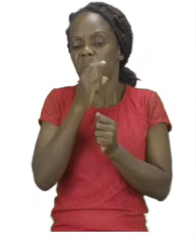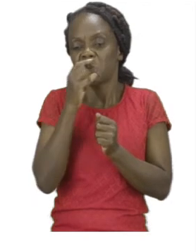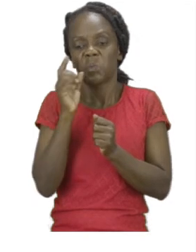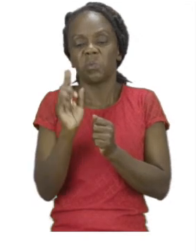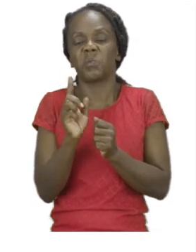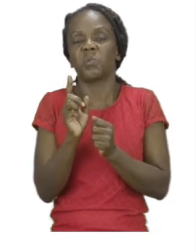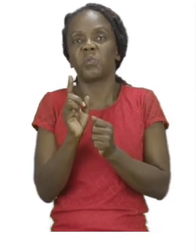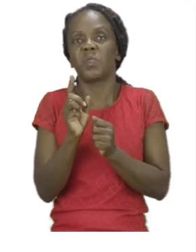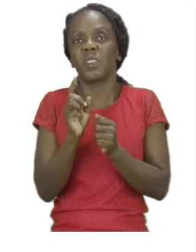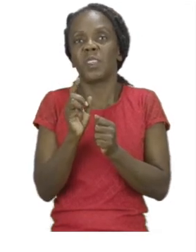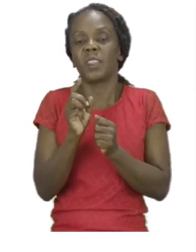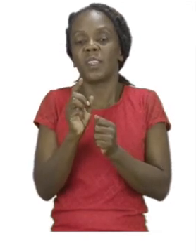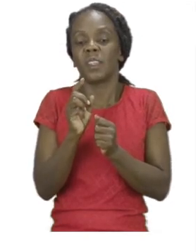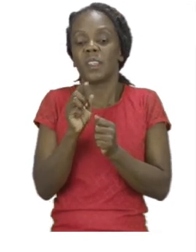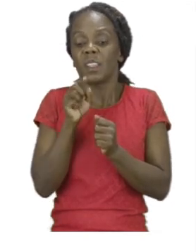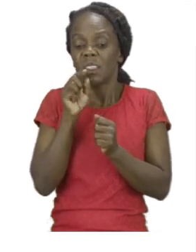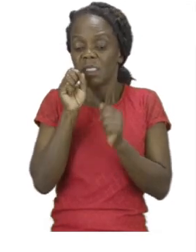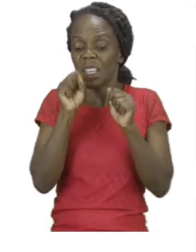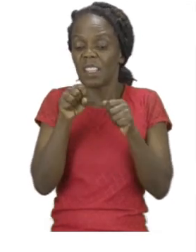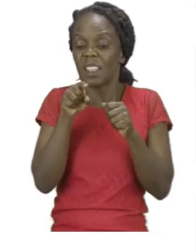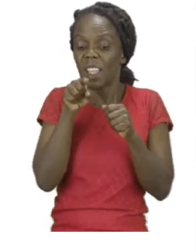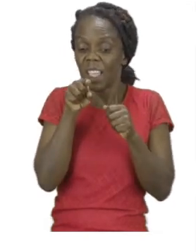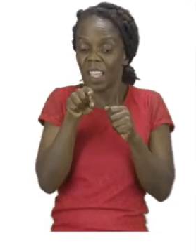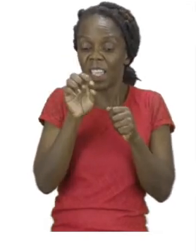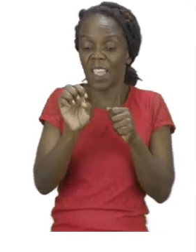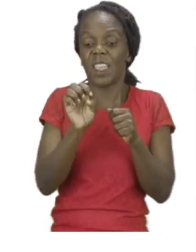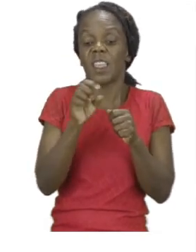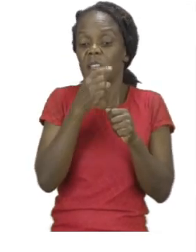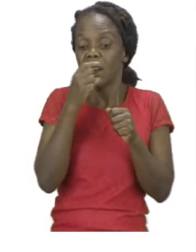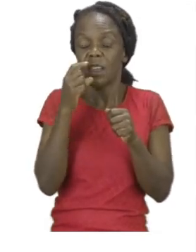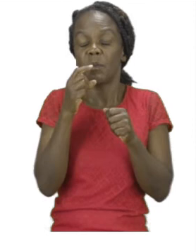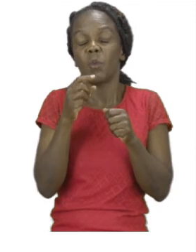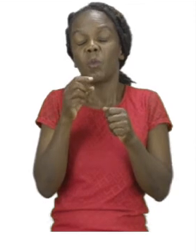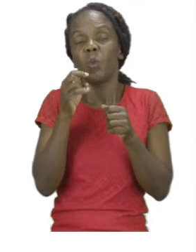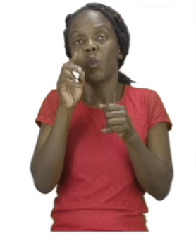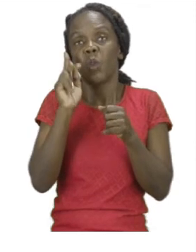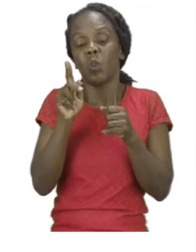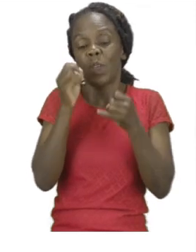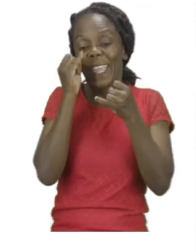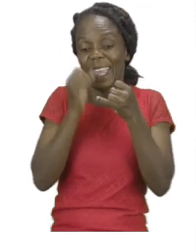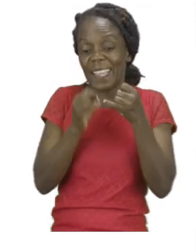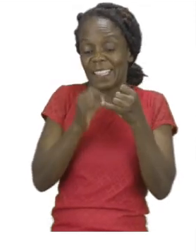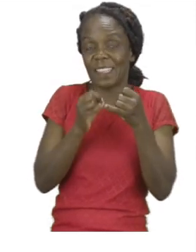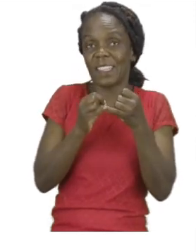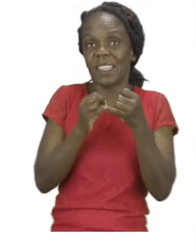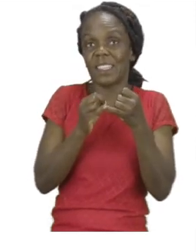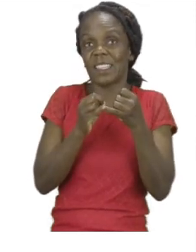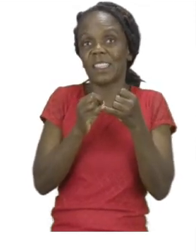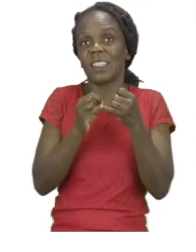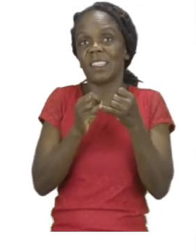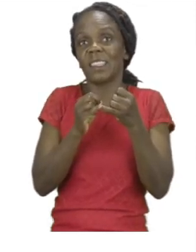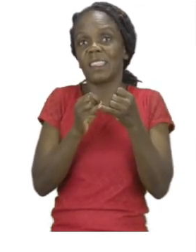sounds the same as Chesrina and Marina. Her name